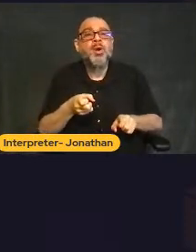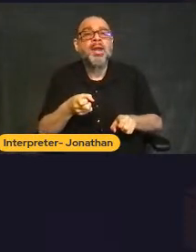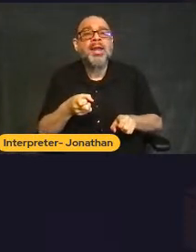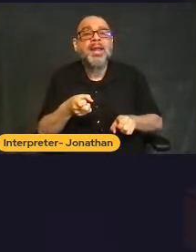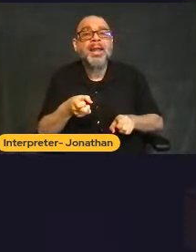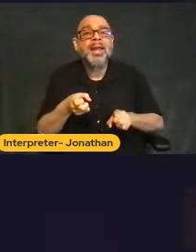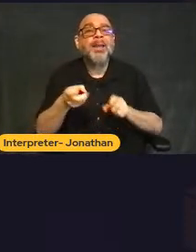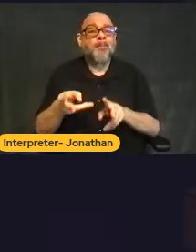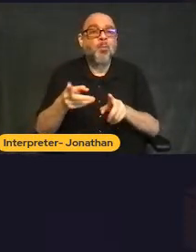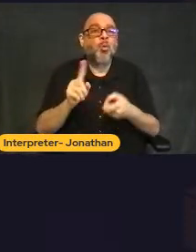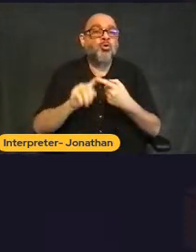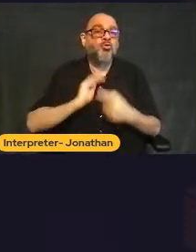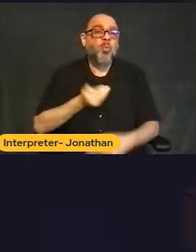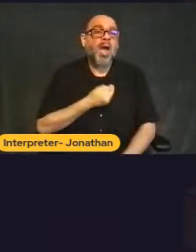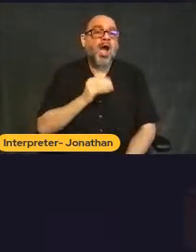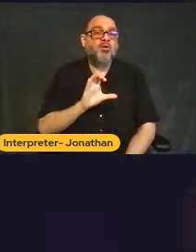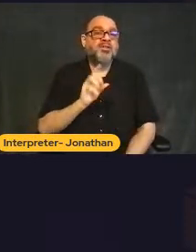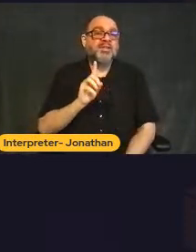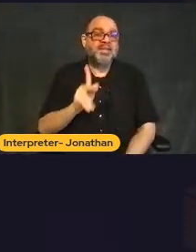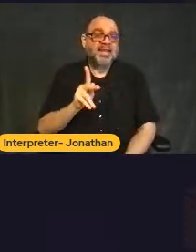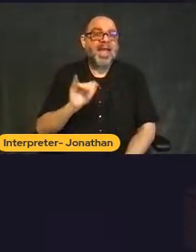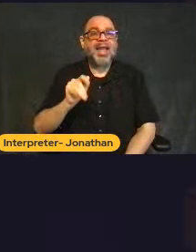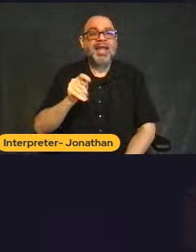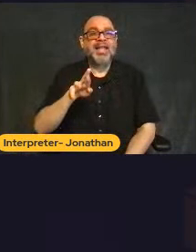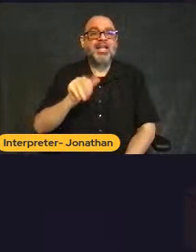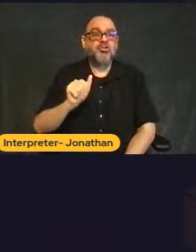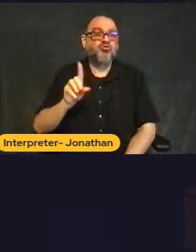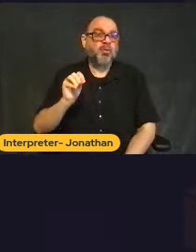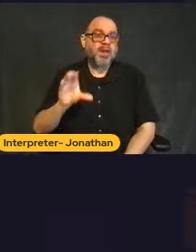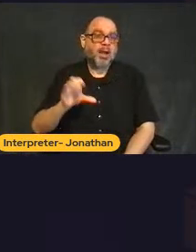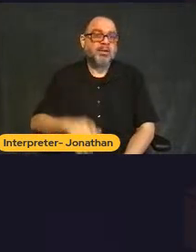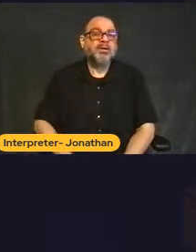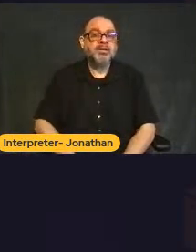CDK infra stack.